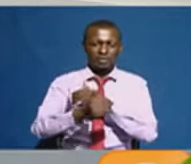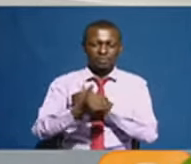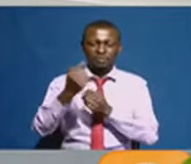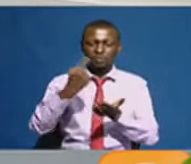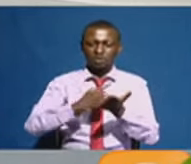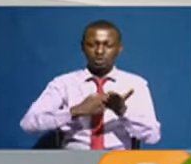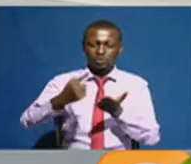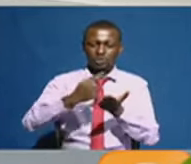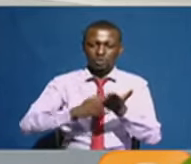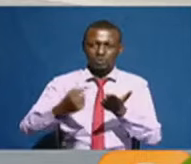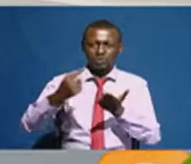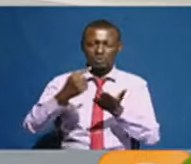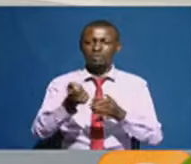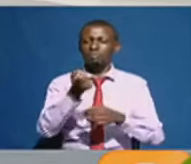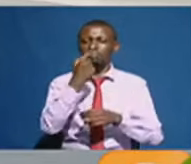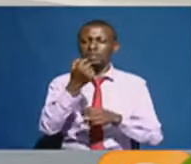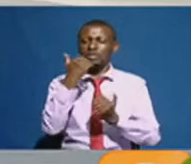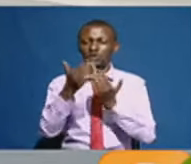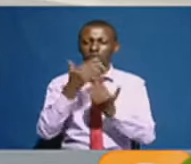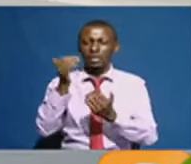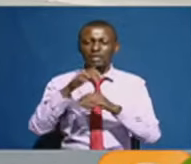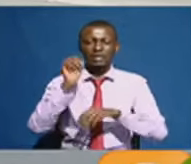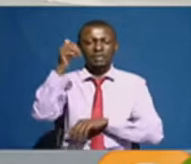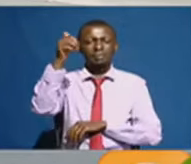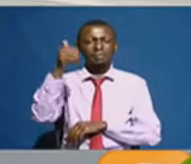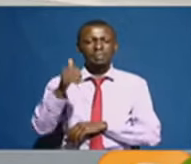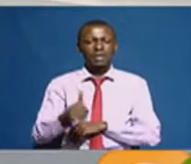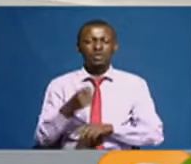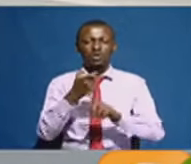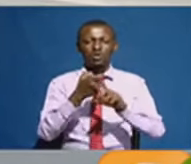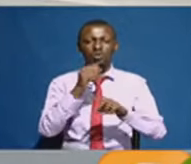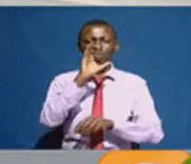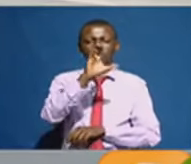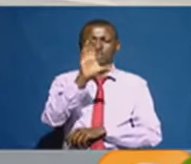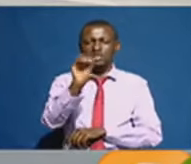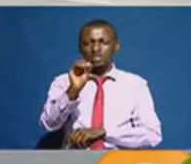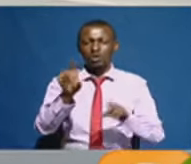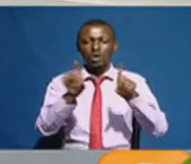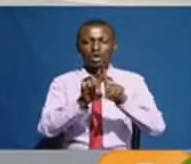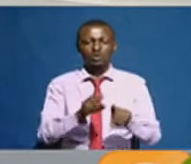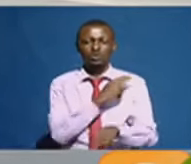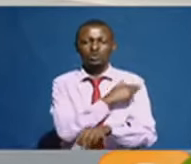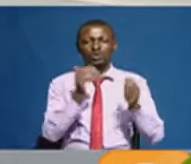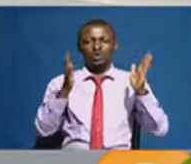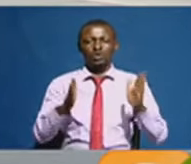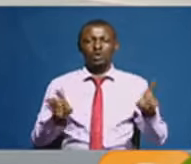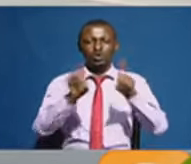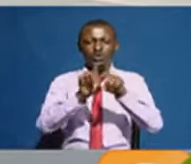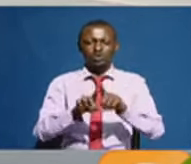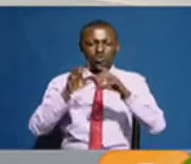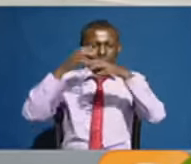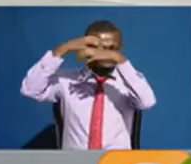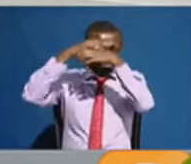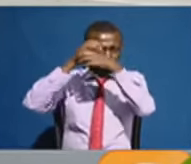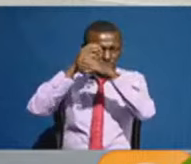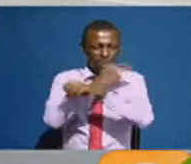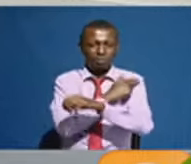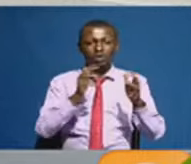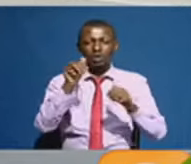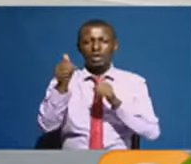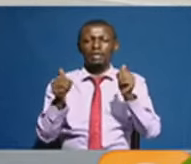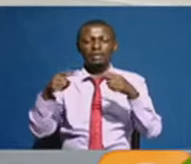getting, you know, medical attention from clinical officers, from doctors, and from lab techs, and self-medicating at